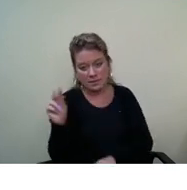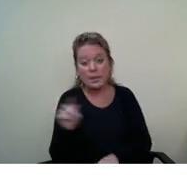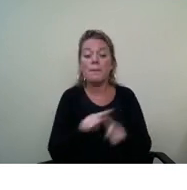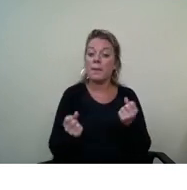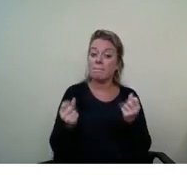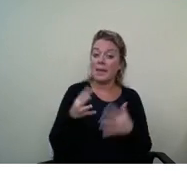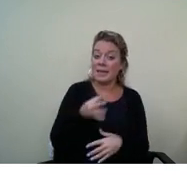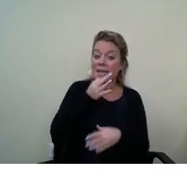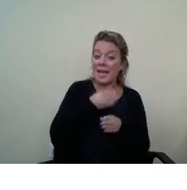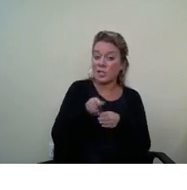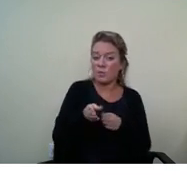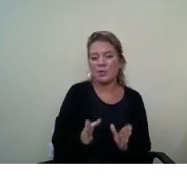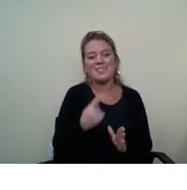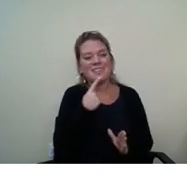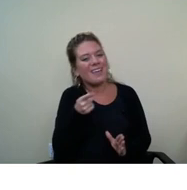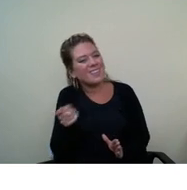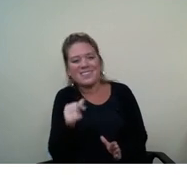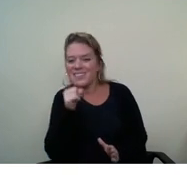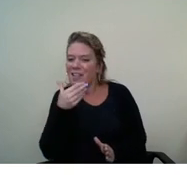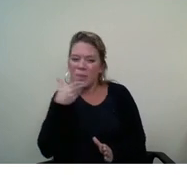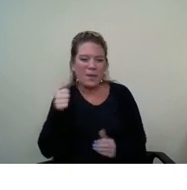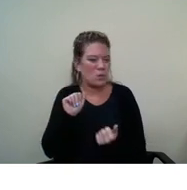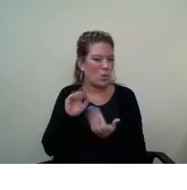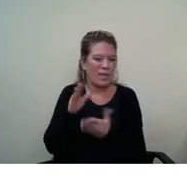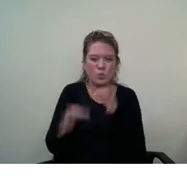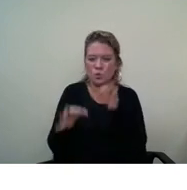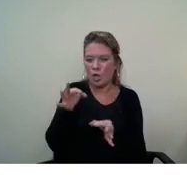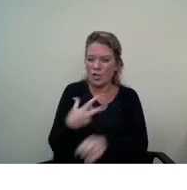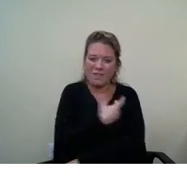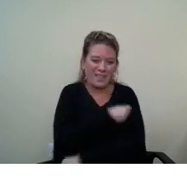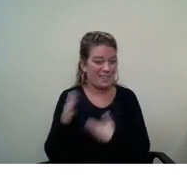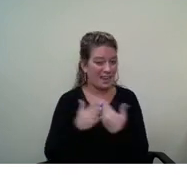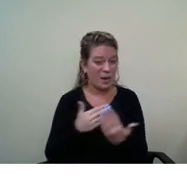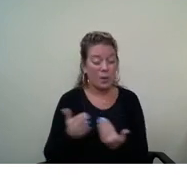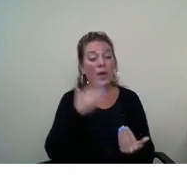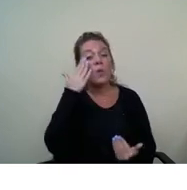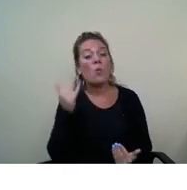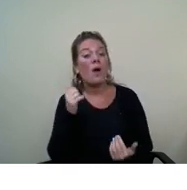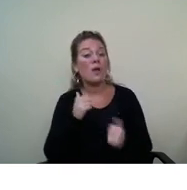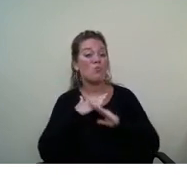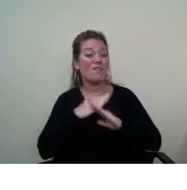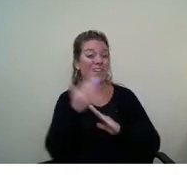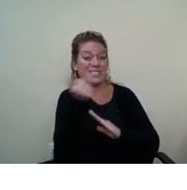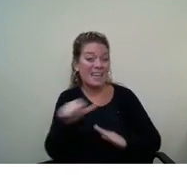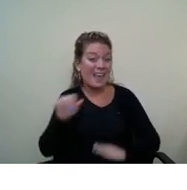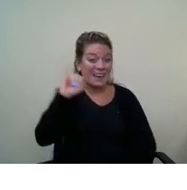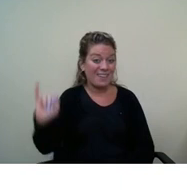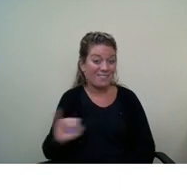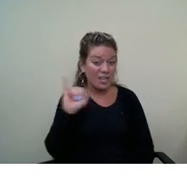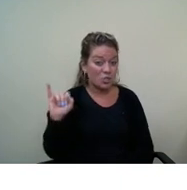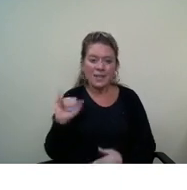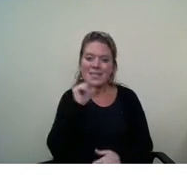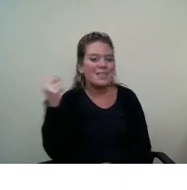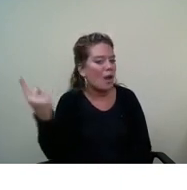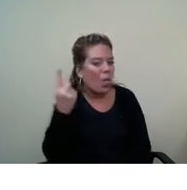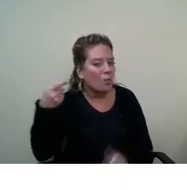argue this isn't even the best number to judge a vaccine by anyway, because preventing any infection at all is not always the